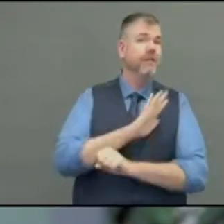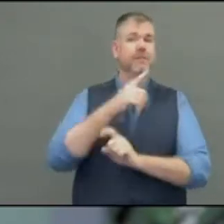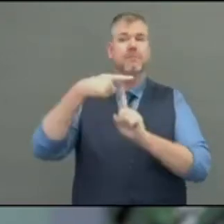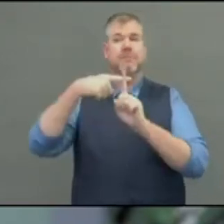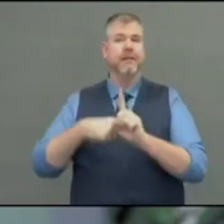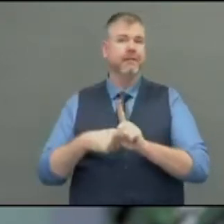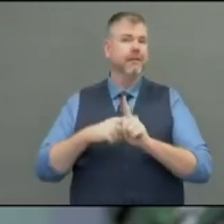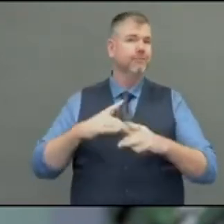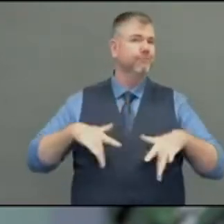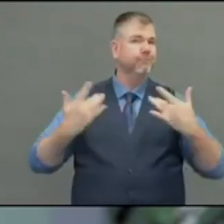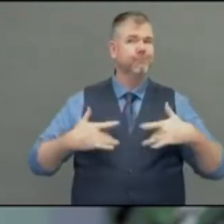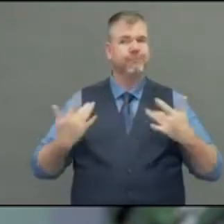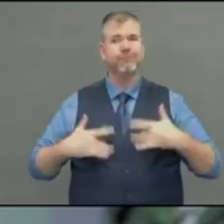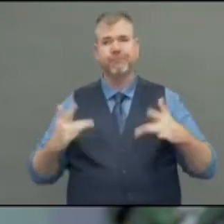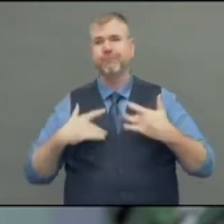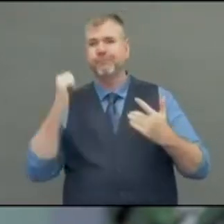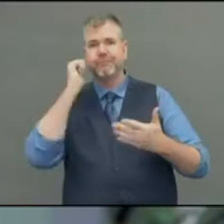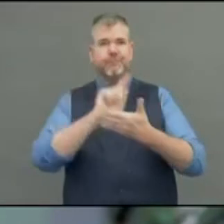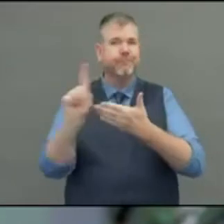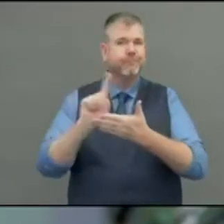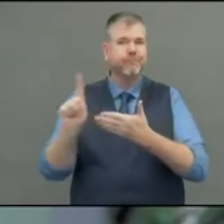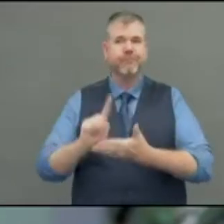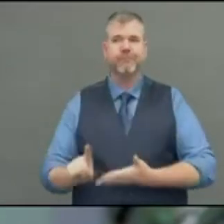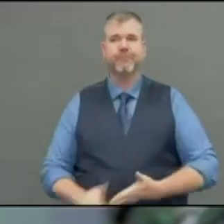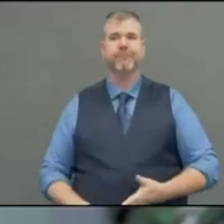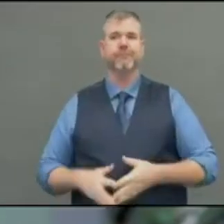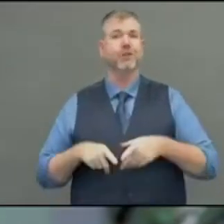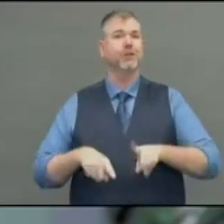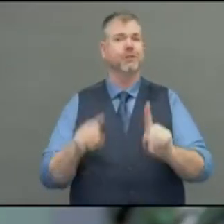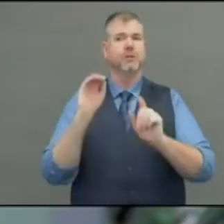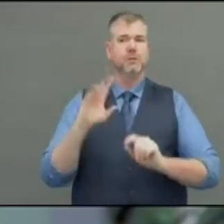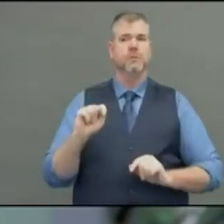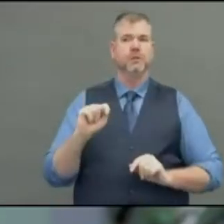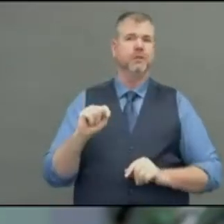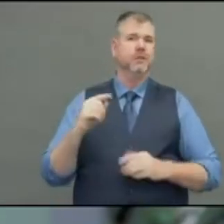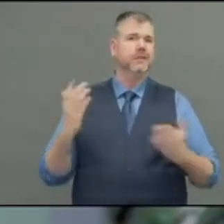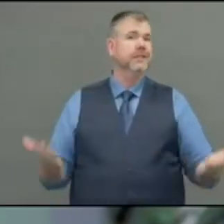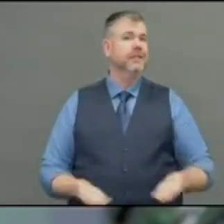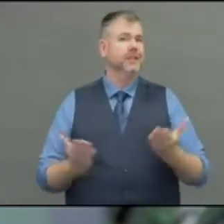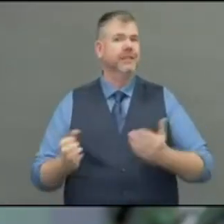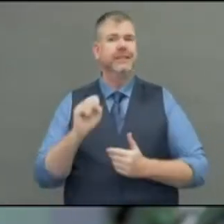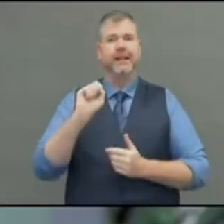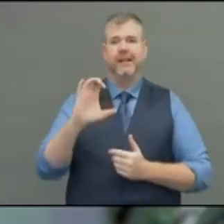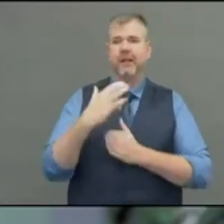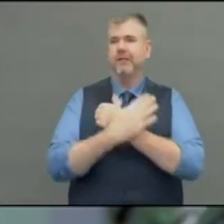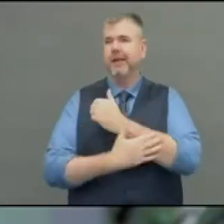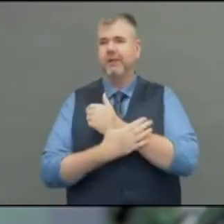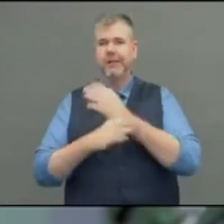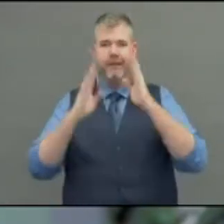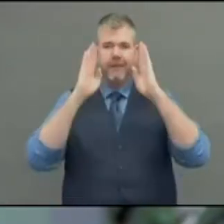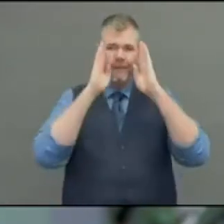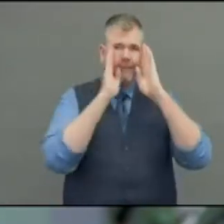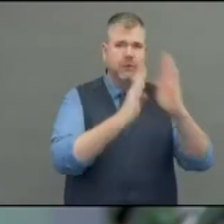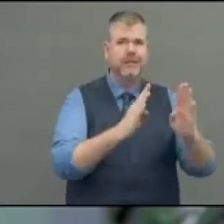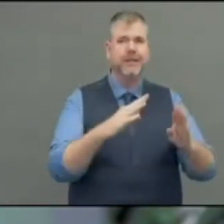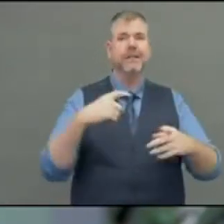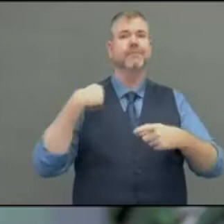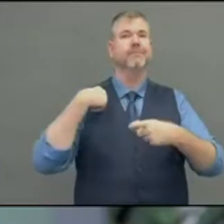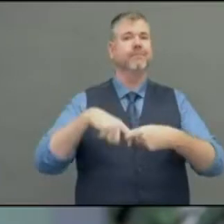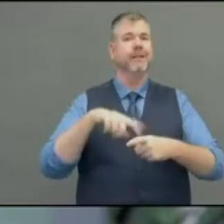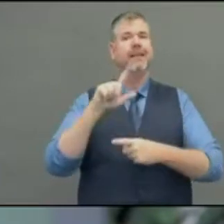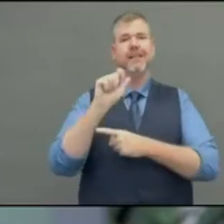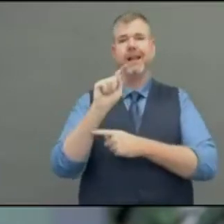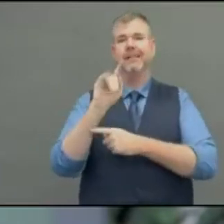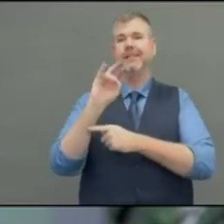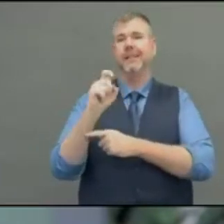to our community here in Santa Clara County, especially to our Latinx community. And we're talking about any services such as